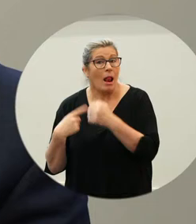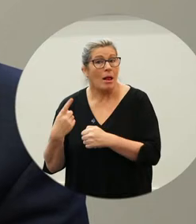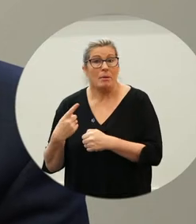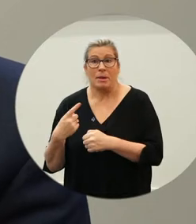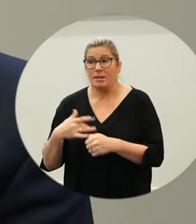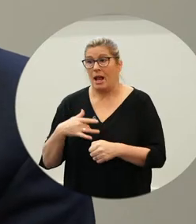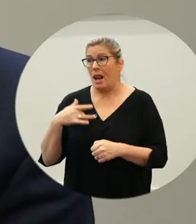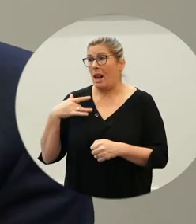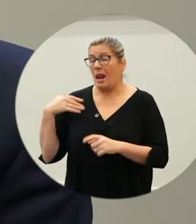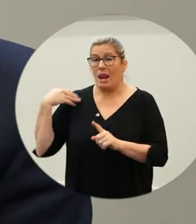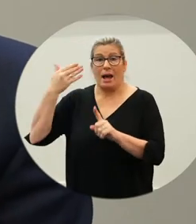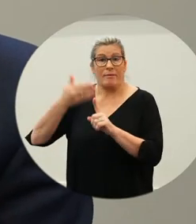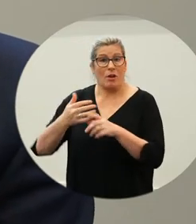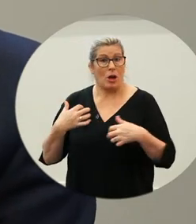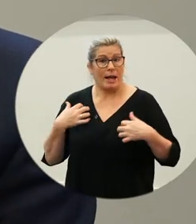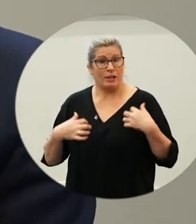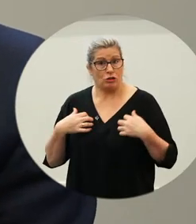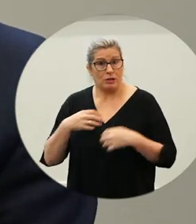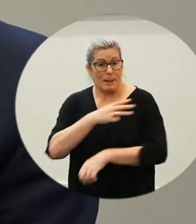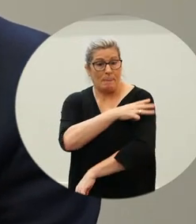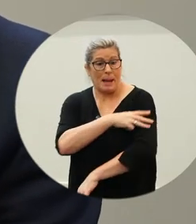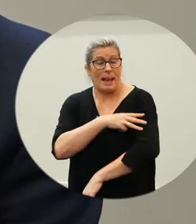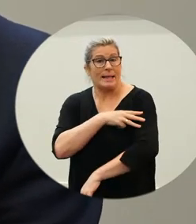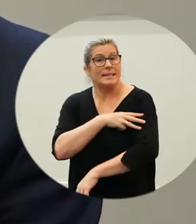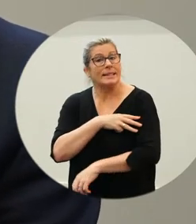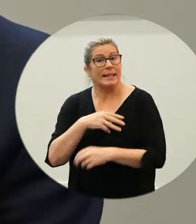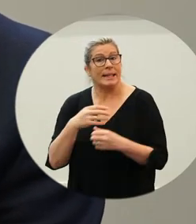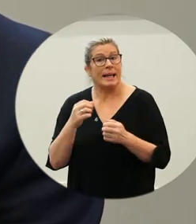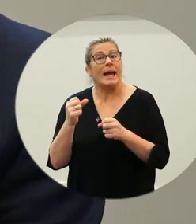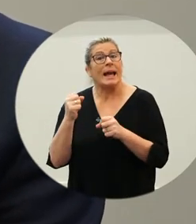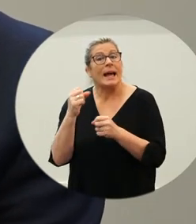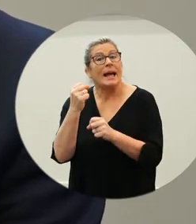I've had a lifelong interest in policing history.